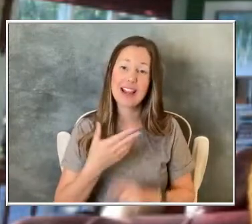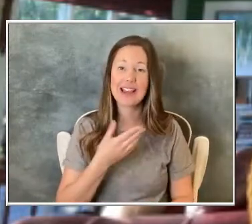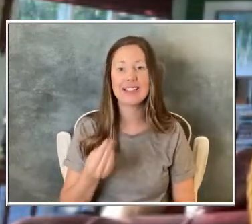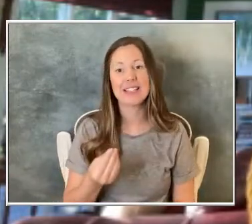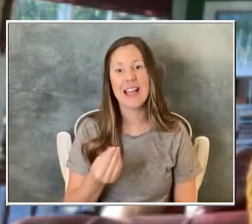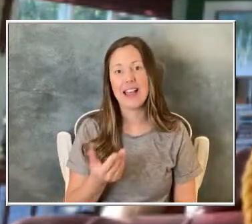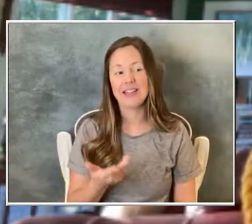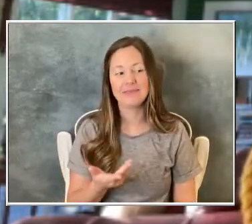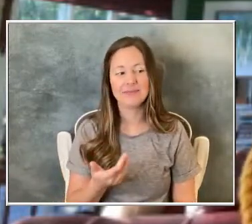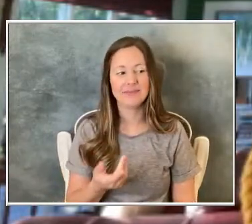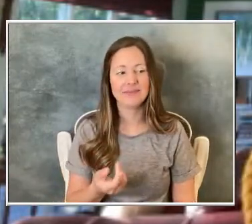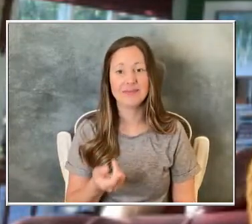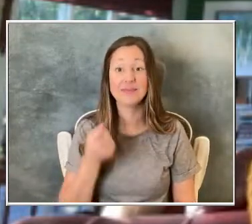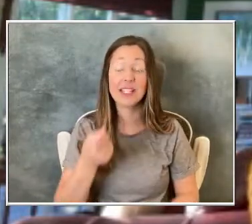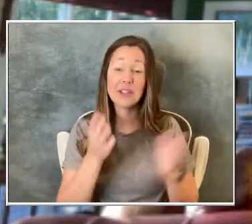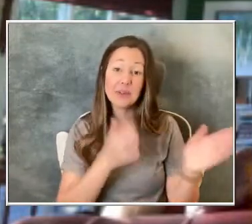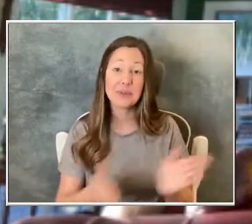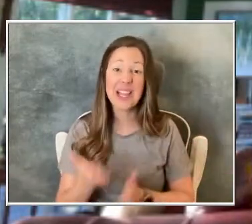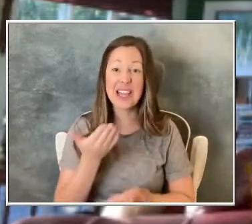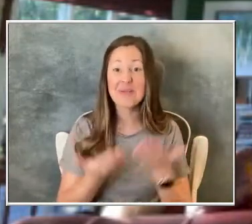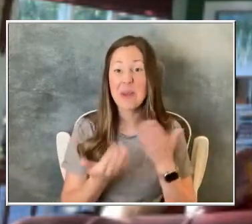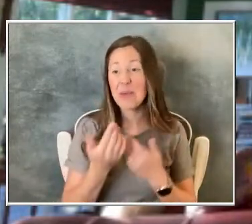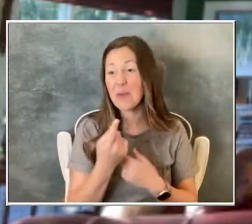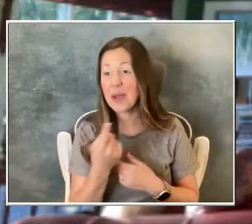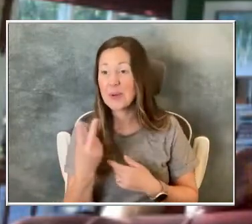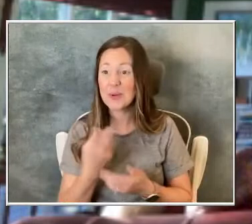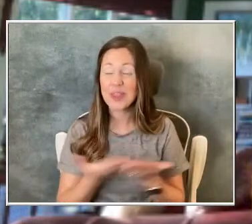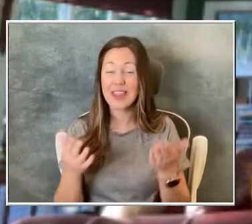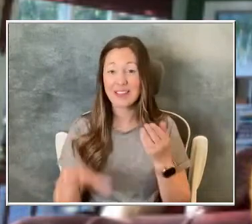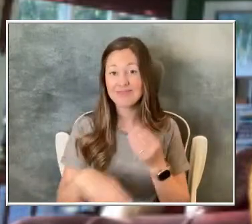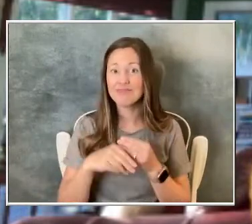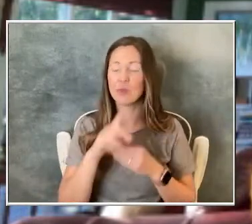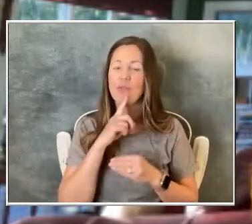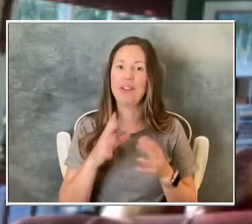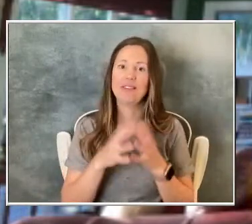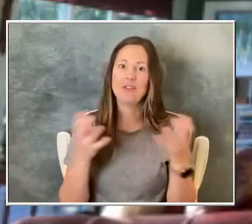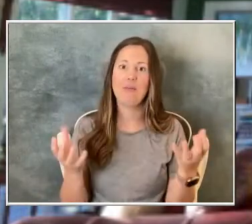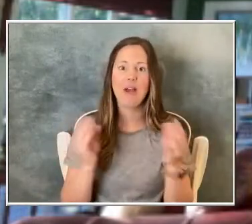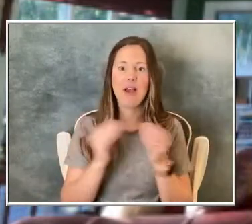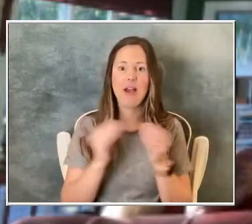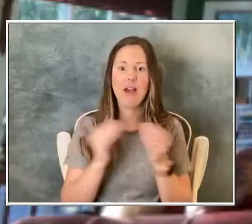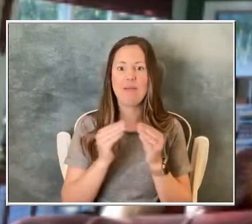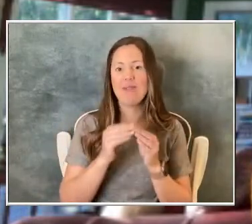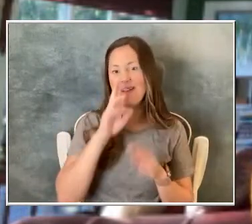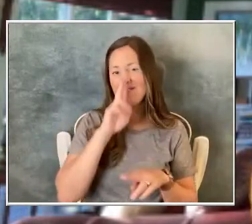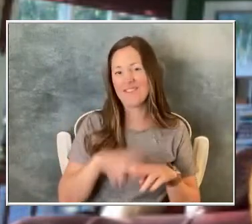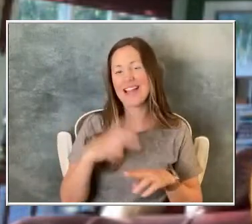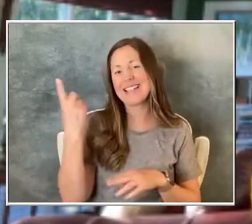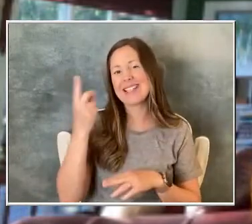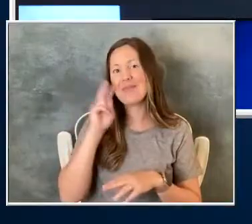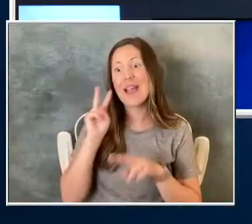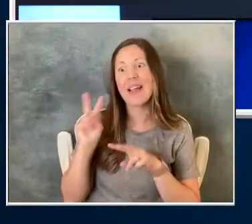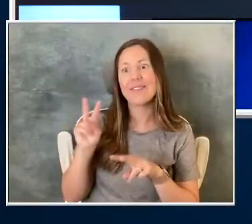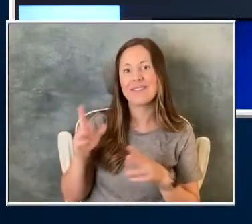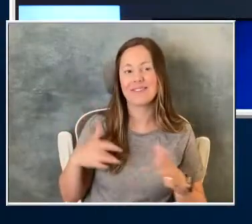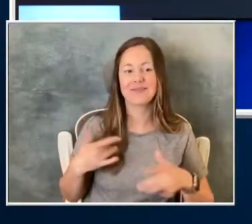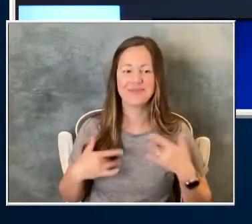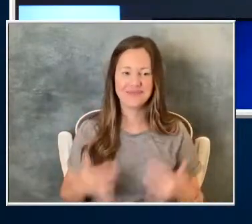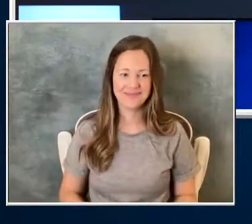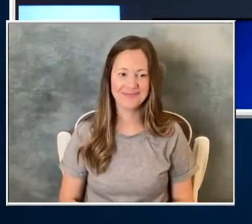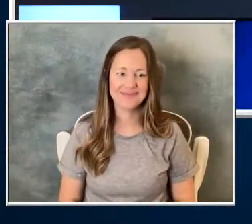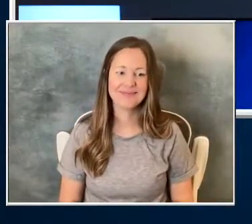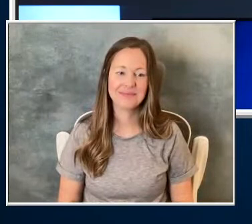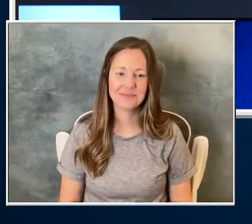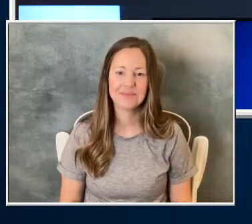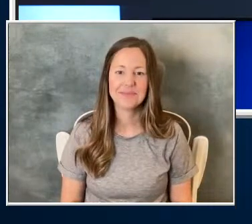plan one or two activities around it, it just makes so much something to look forward to. Yeah, Allison, you all have set the bar